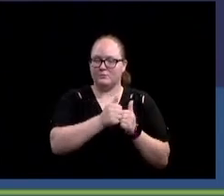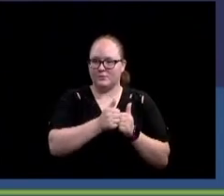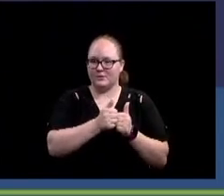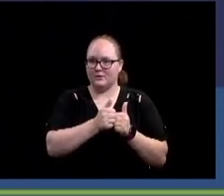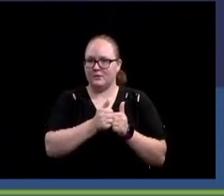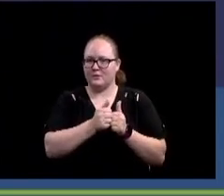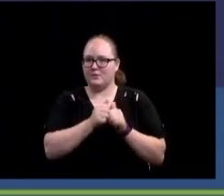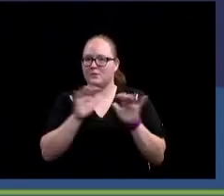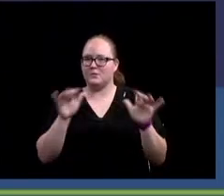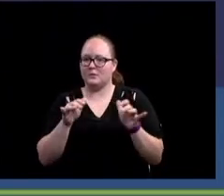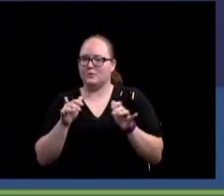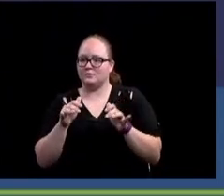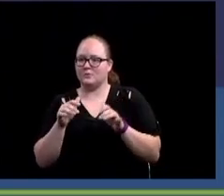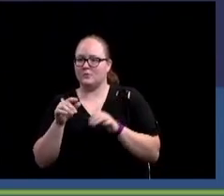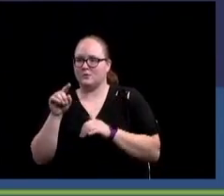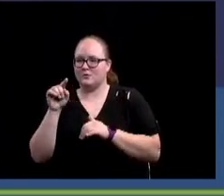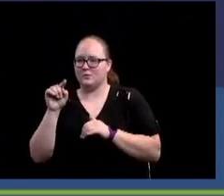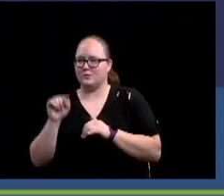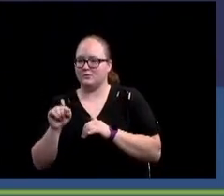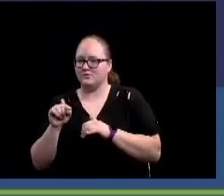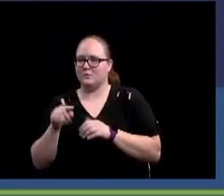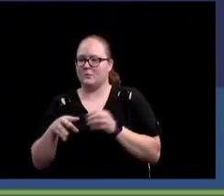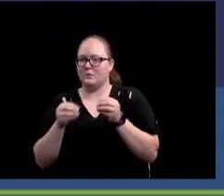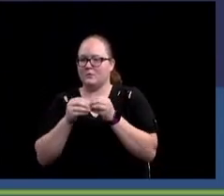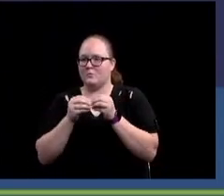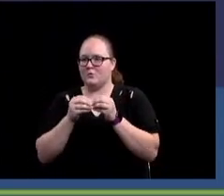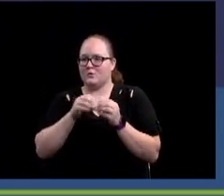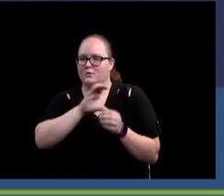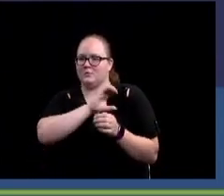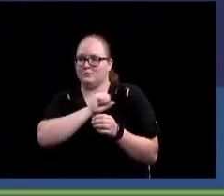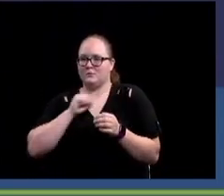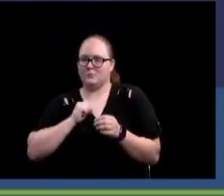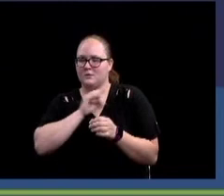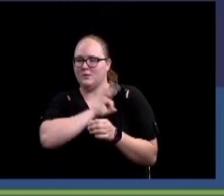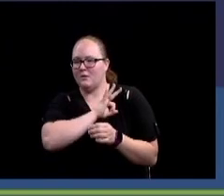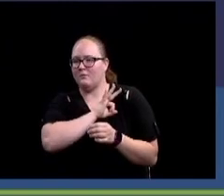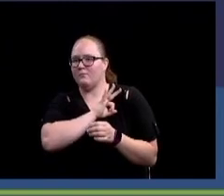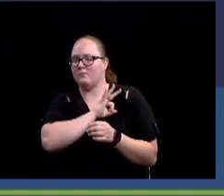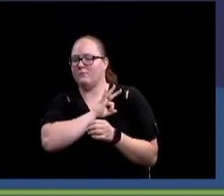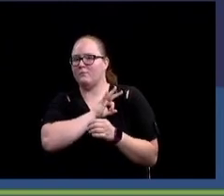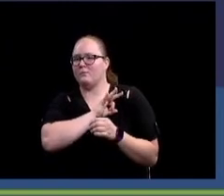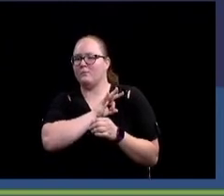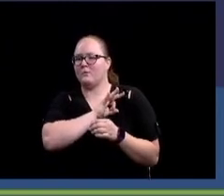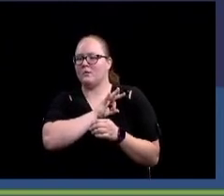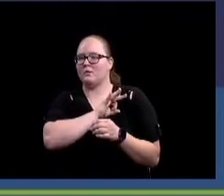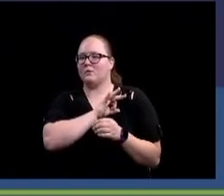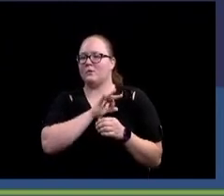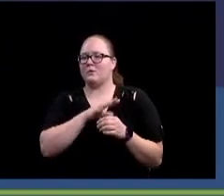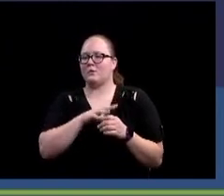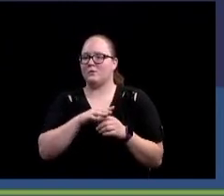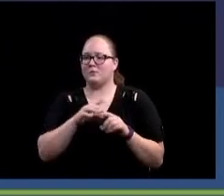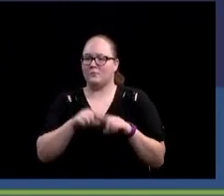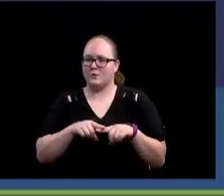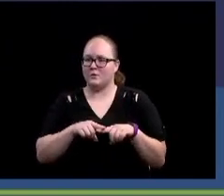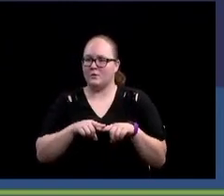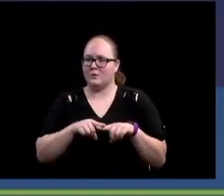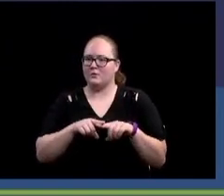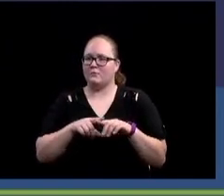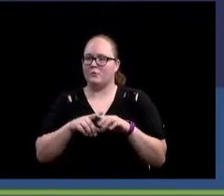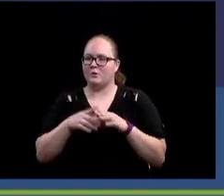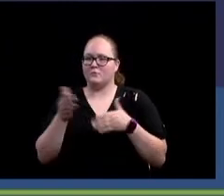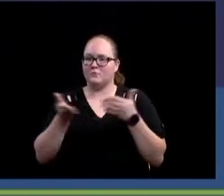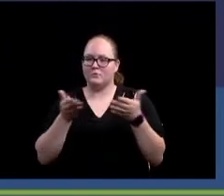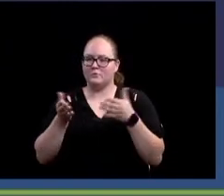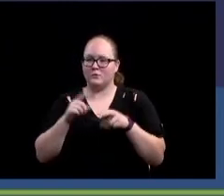staff as that staffing issue is based on calls for service. 6 of the items